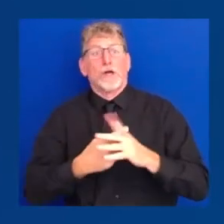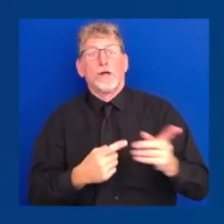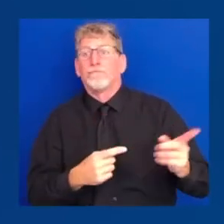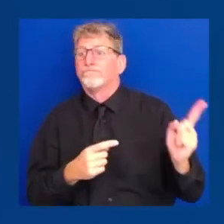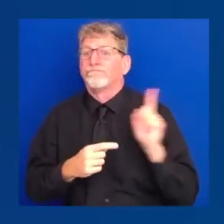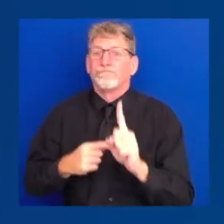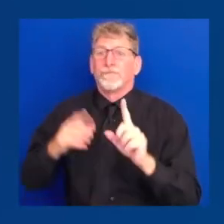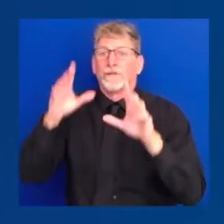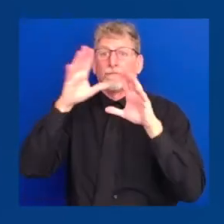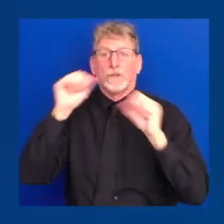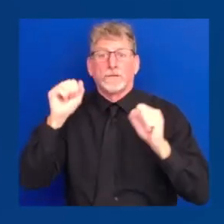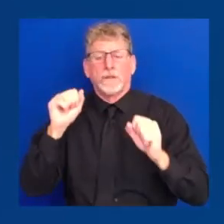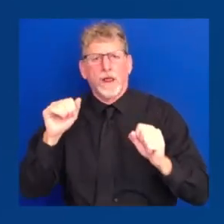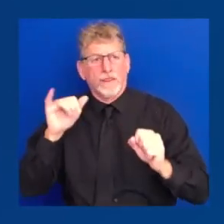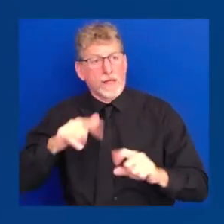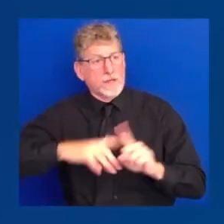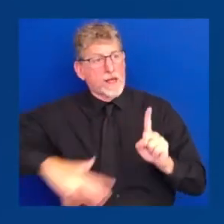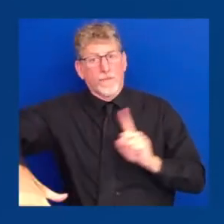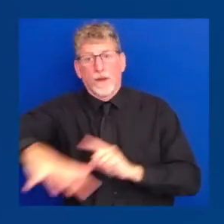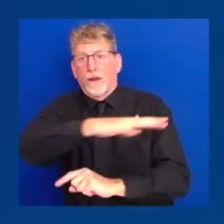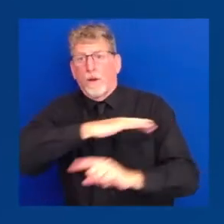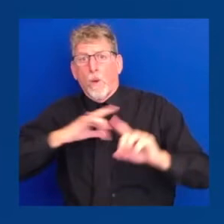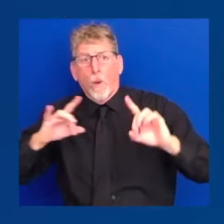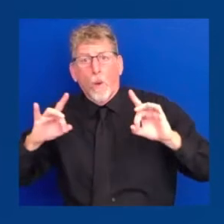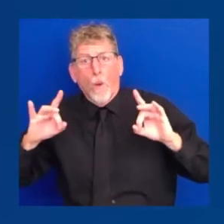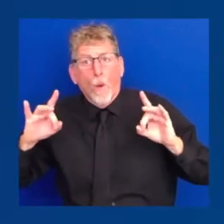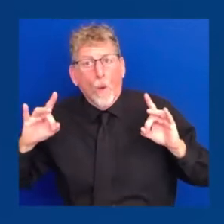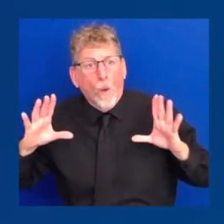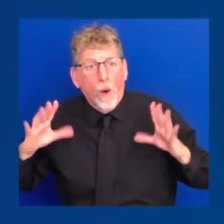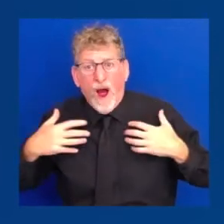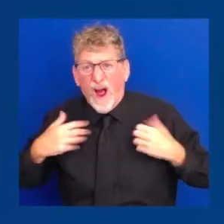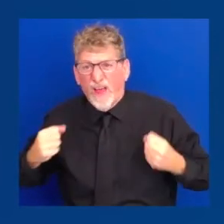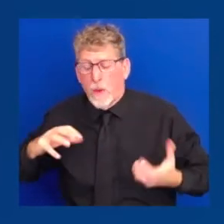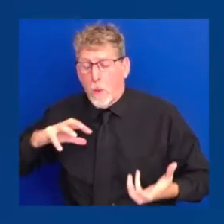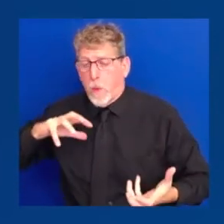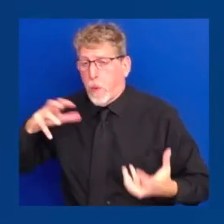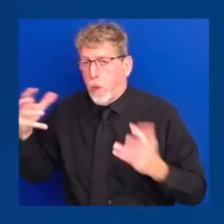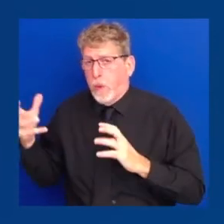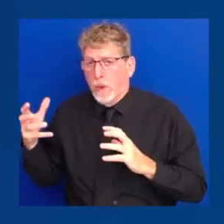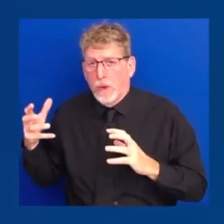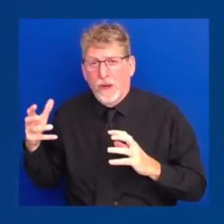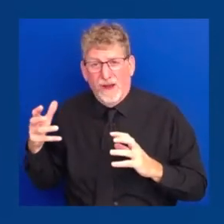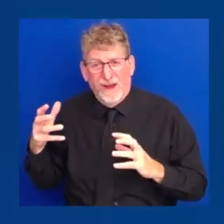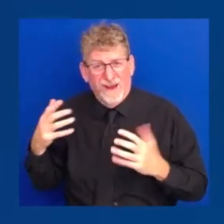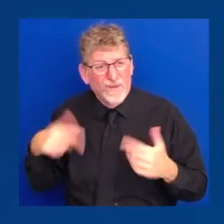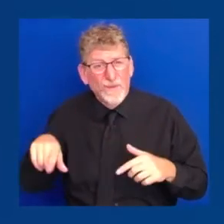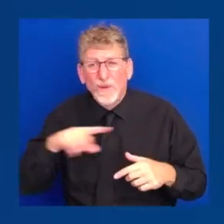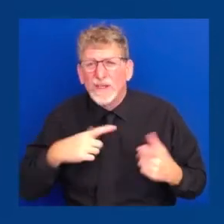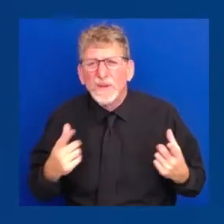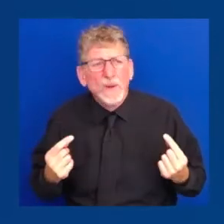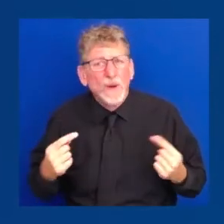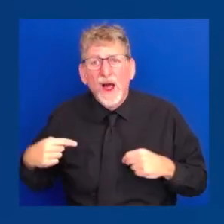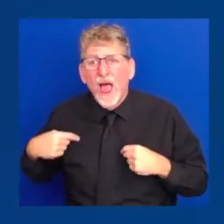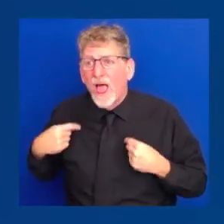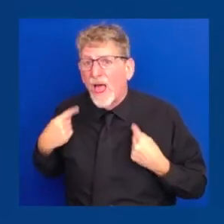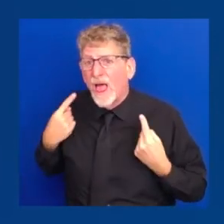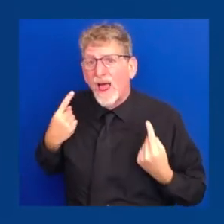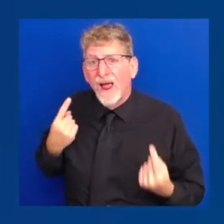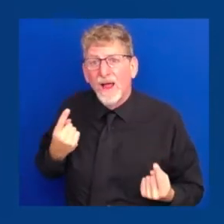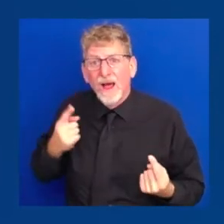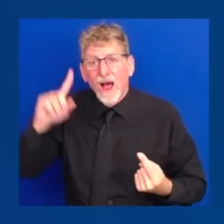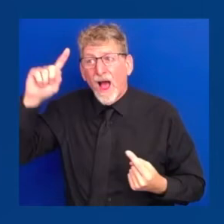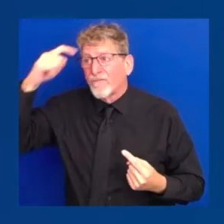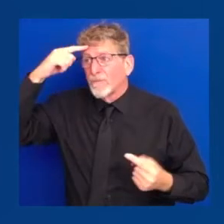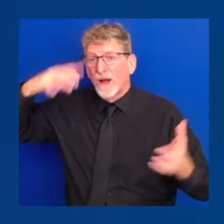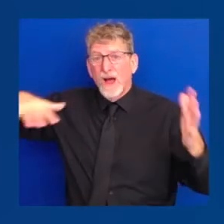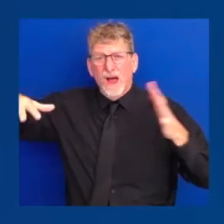Over the past 13 months, we've leveraged the full force of the federal government to fight COVID. And together with the leadership of